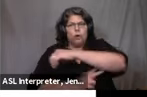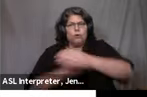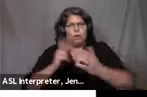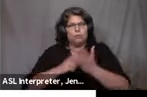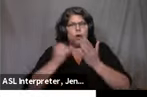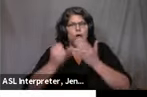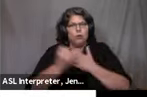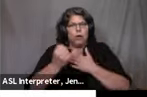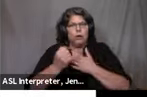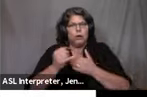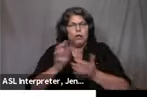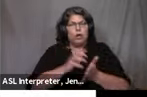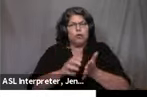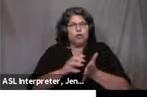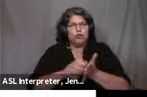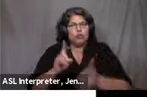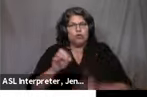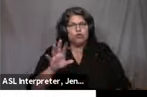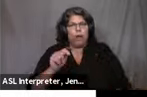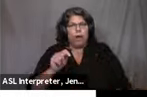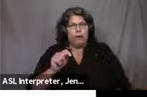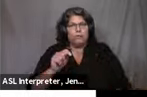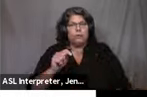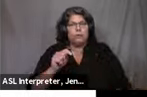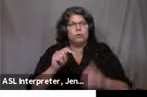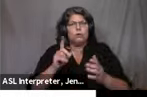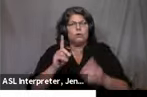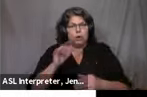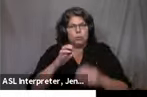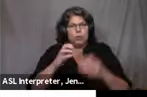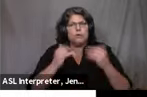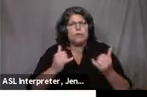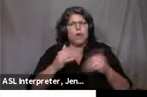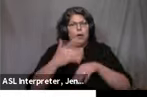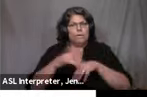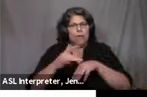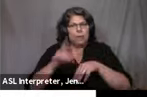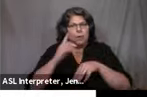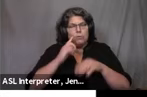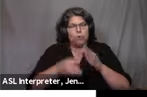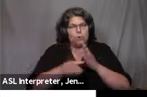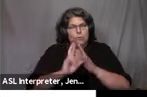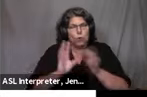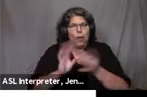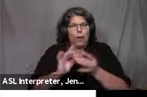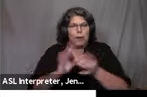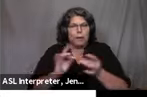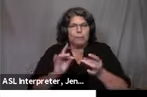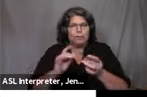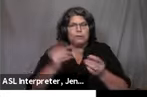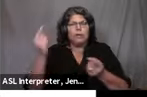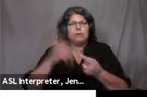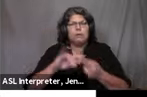The draft environmental document is currently available for review and comment through July 24, 2020.